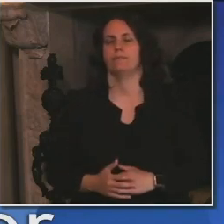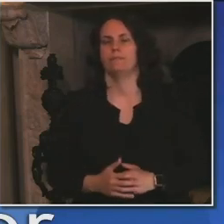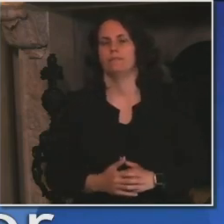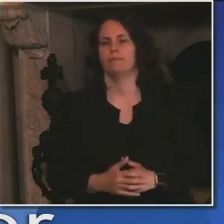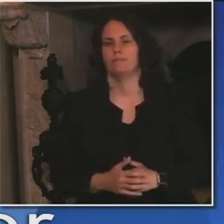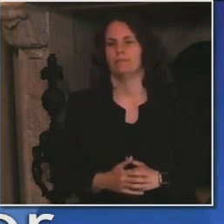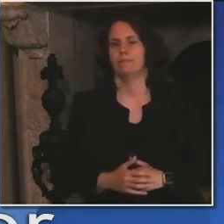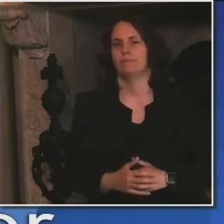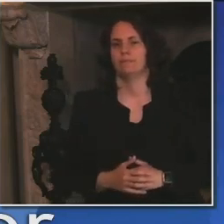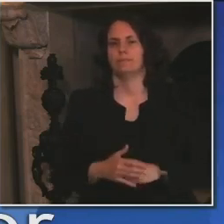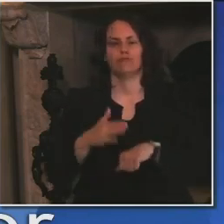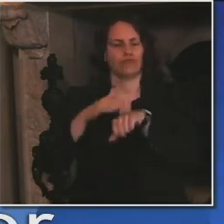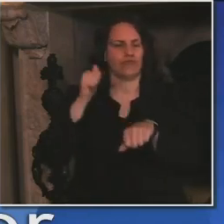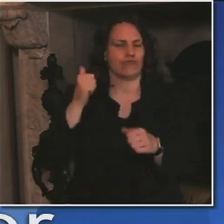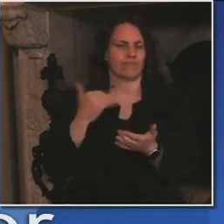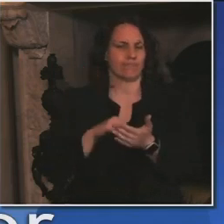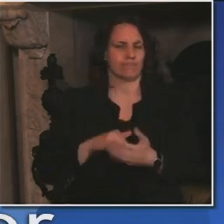The Wisconsin State Journal.